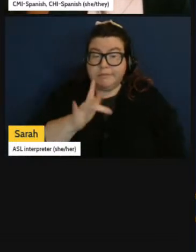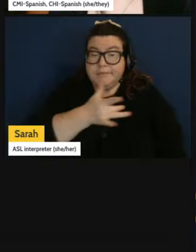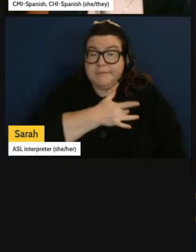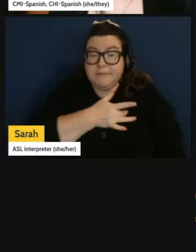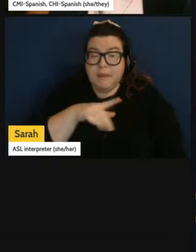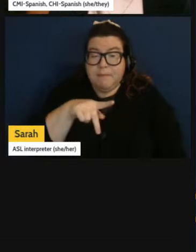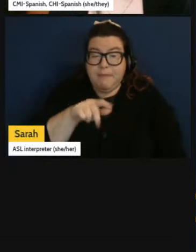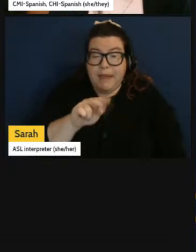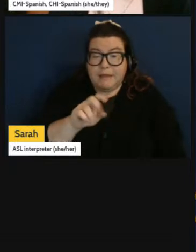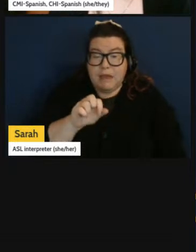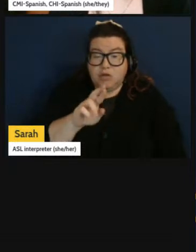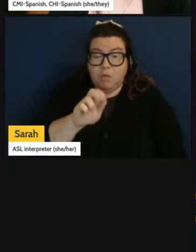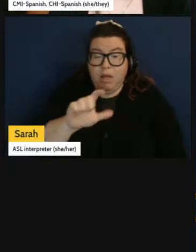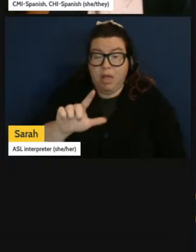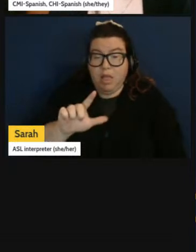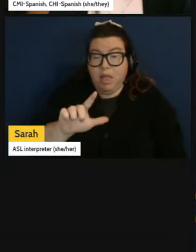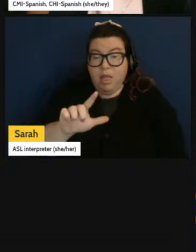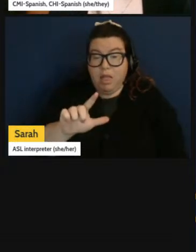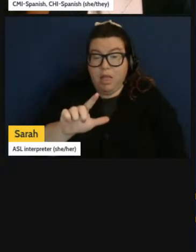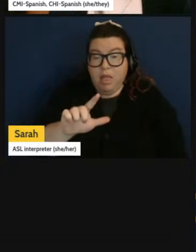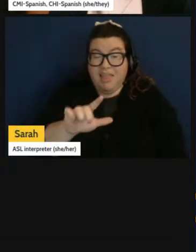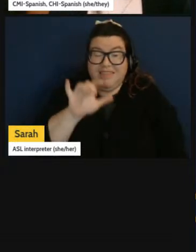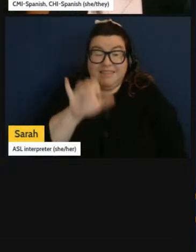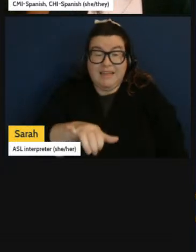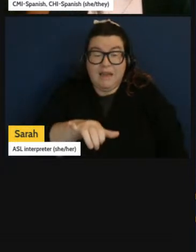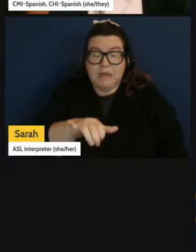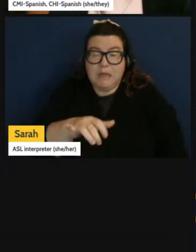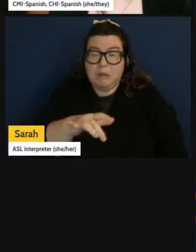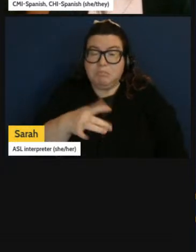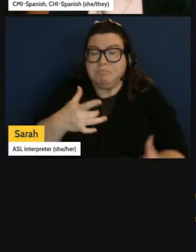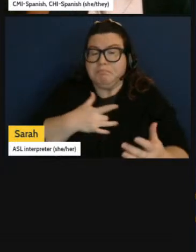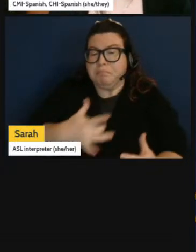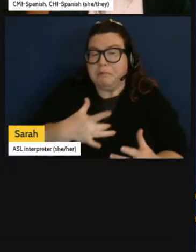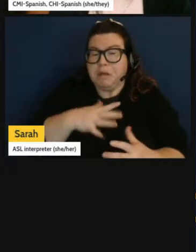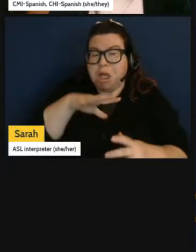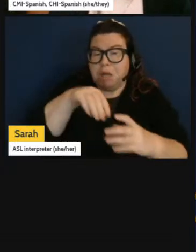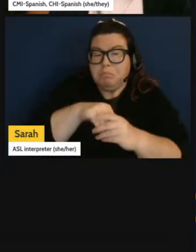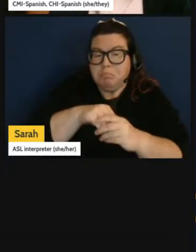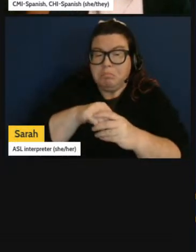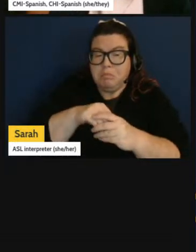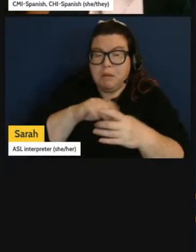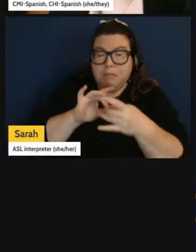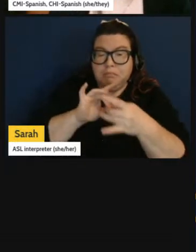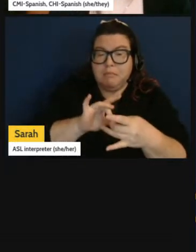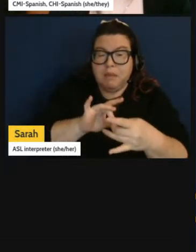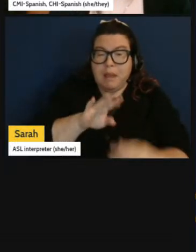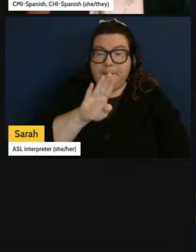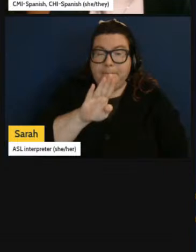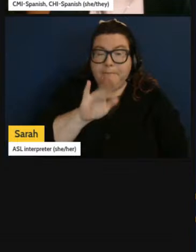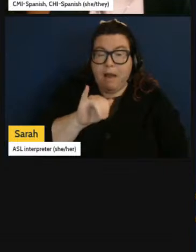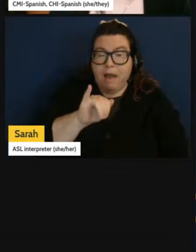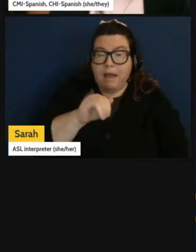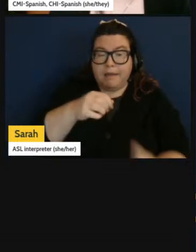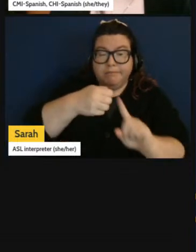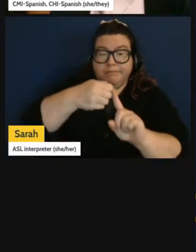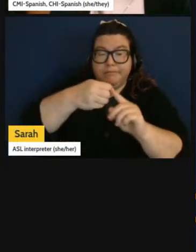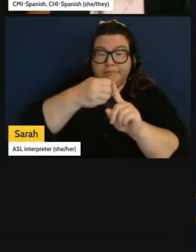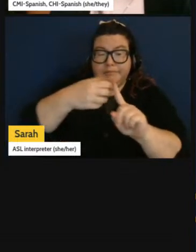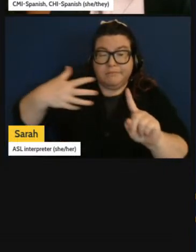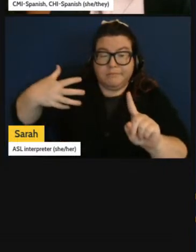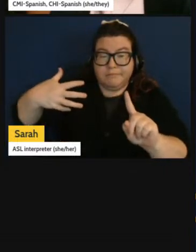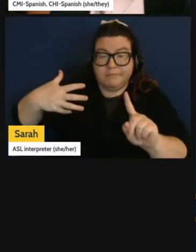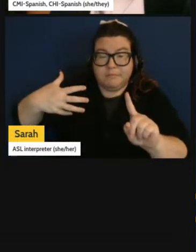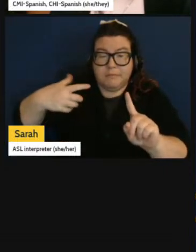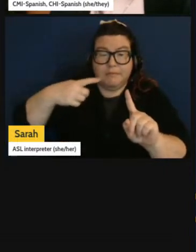pointer. Pansexuality is often included under the bi plus umbrella. So this is an